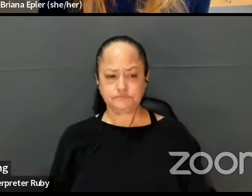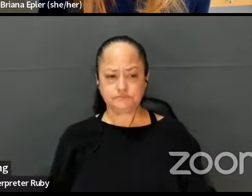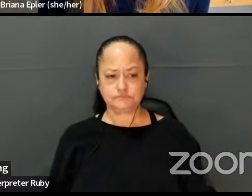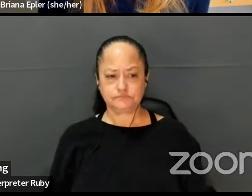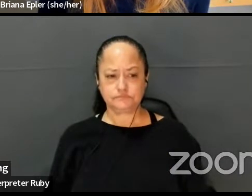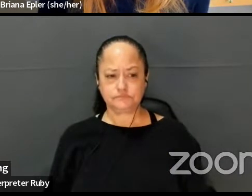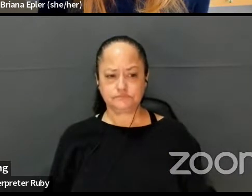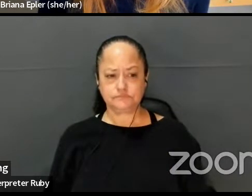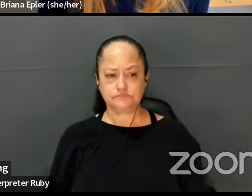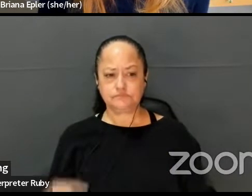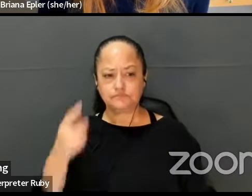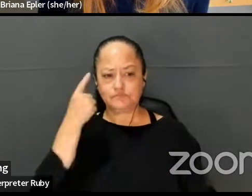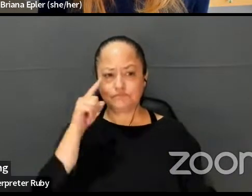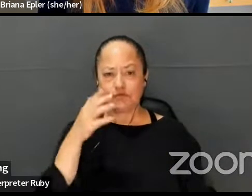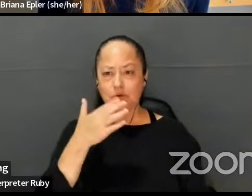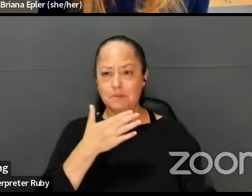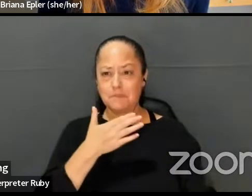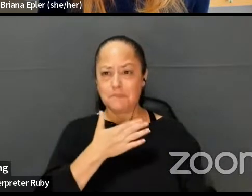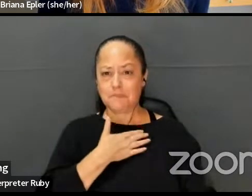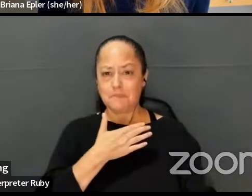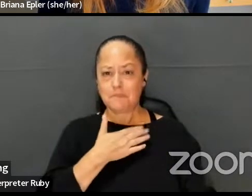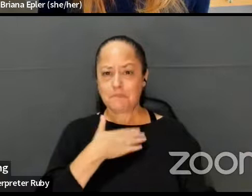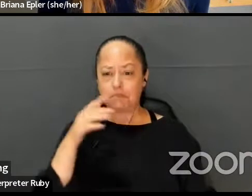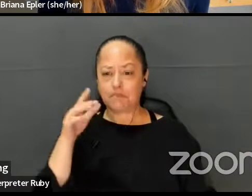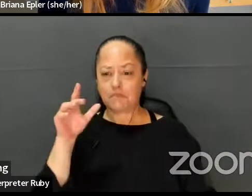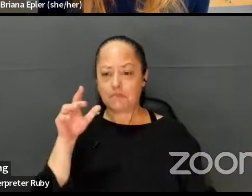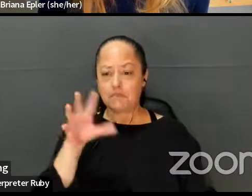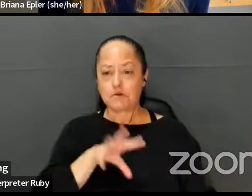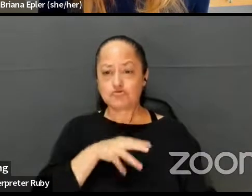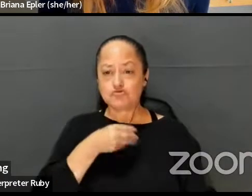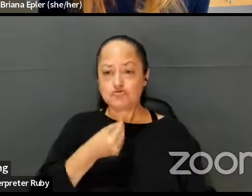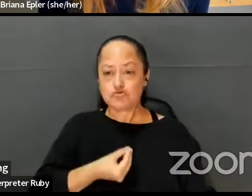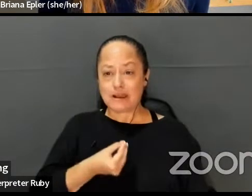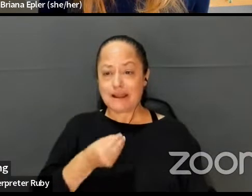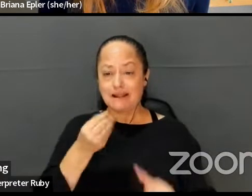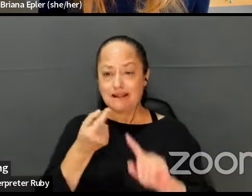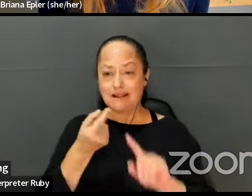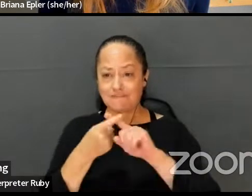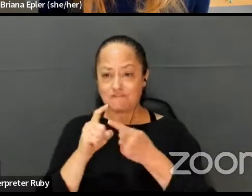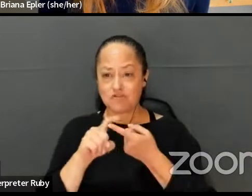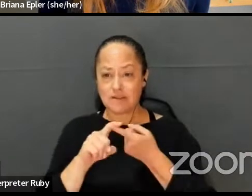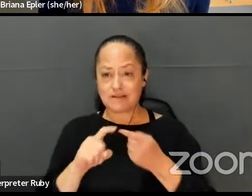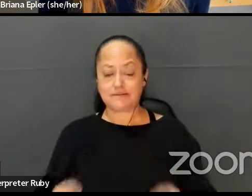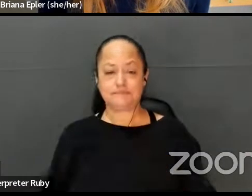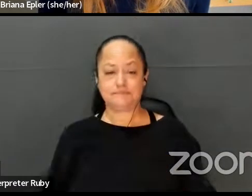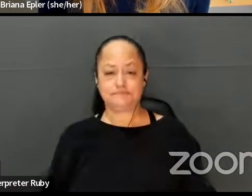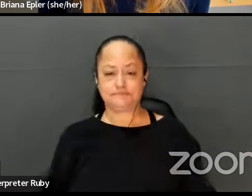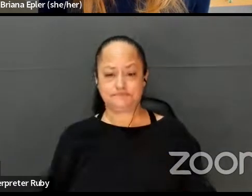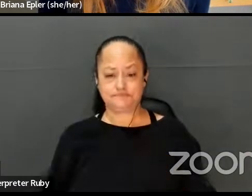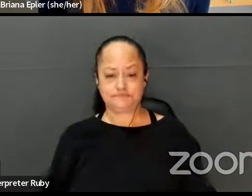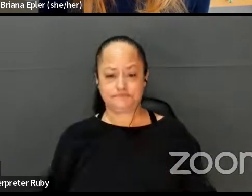for my trans friends. And